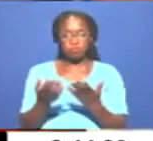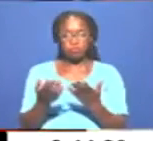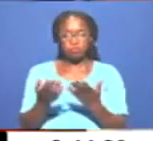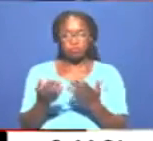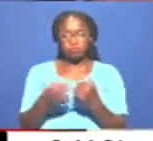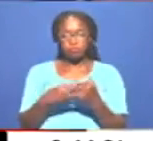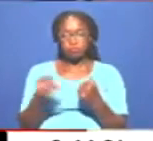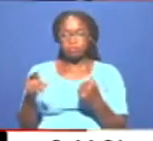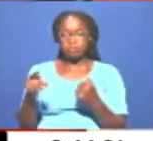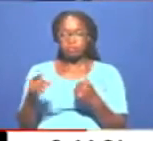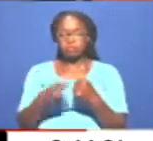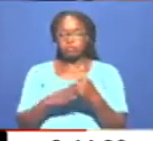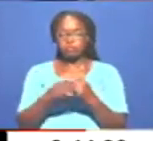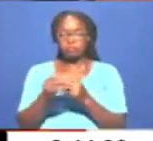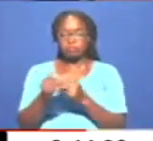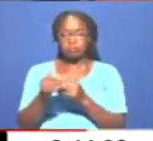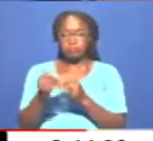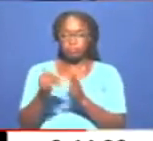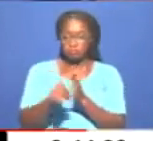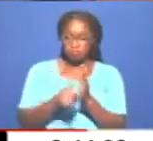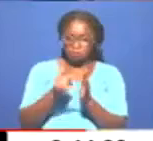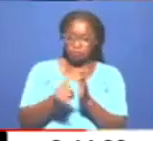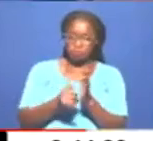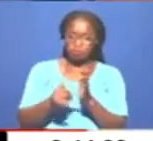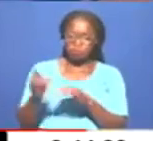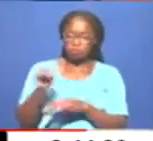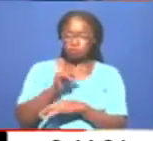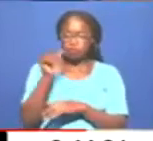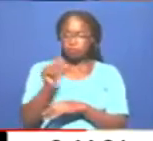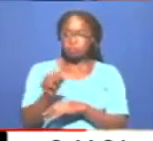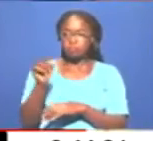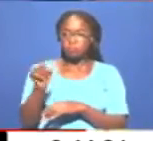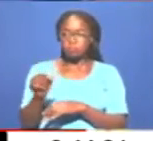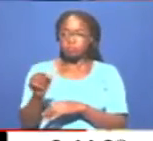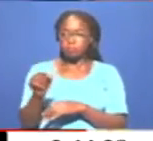eight to nine trains per day by SGR every day.